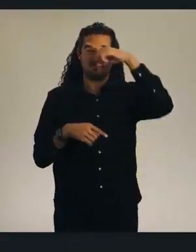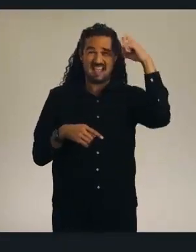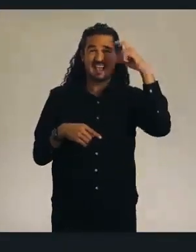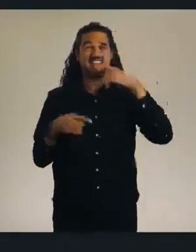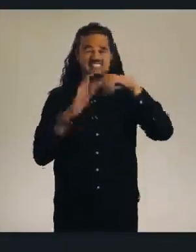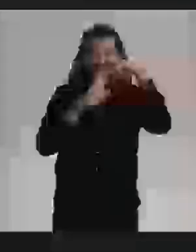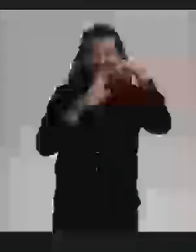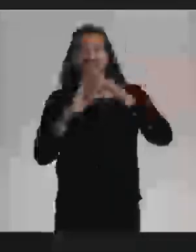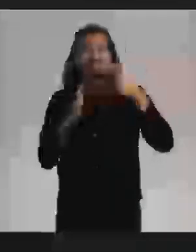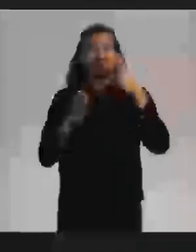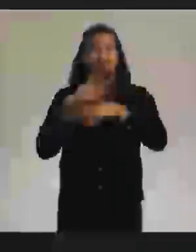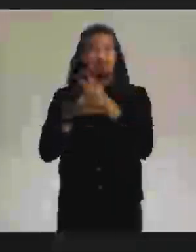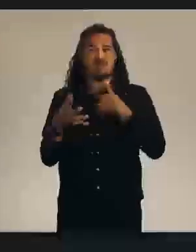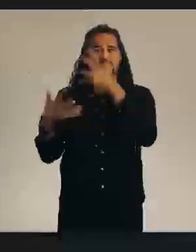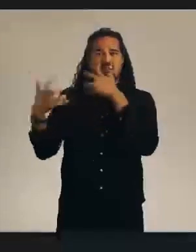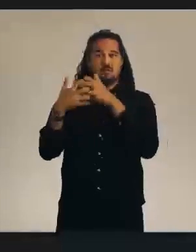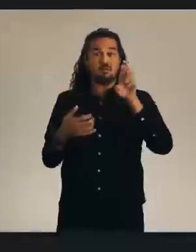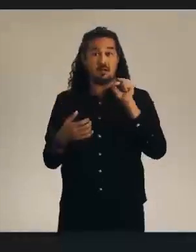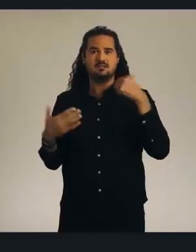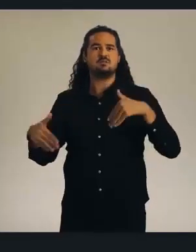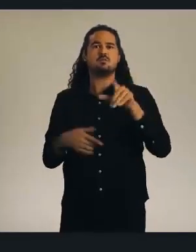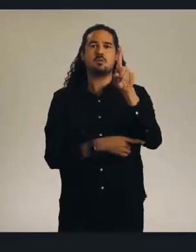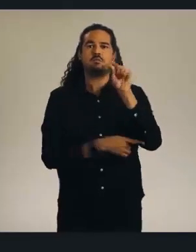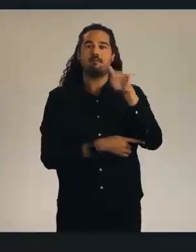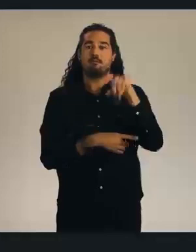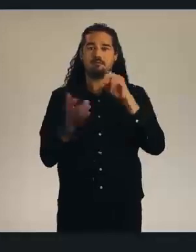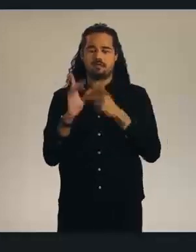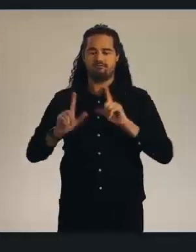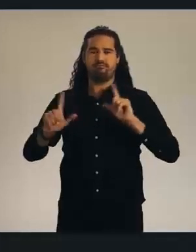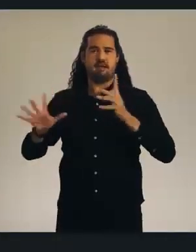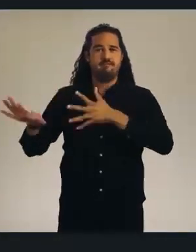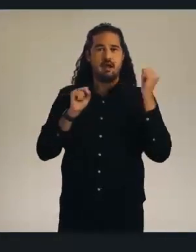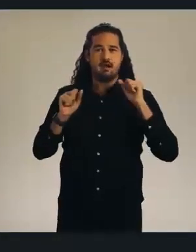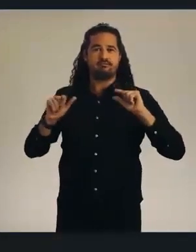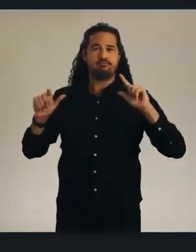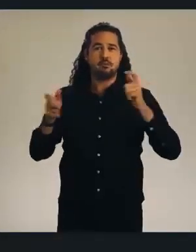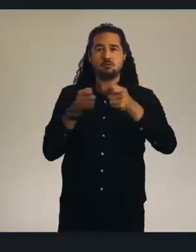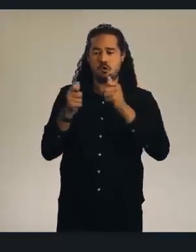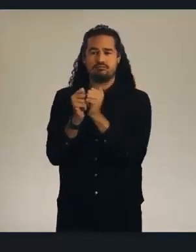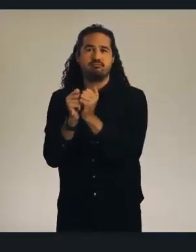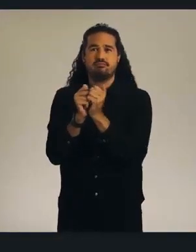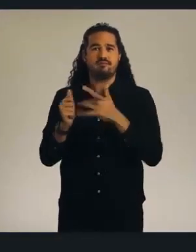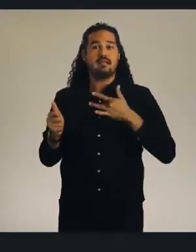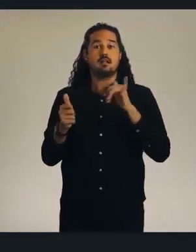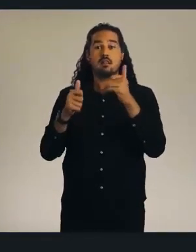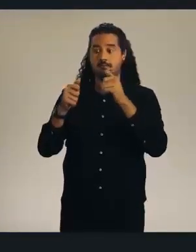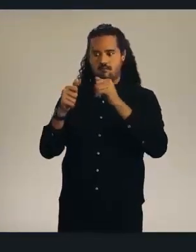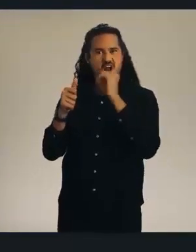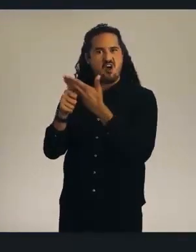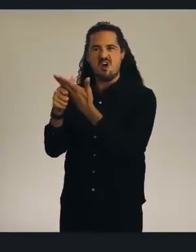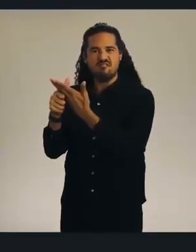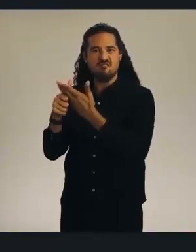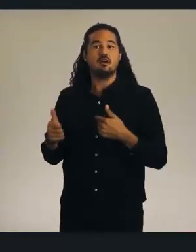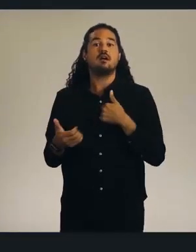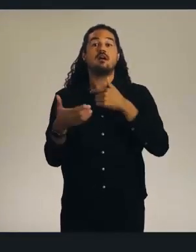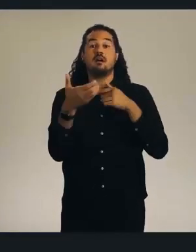of the 120 frames per second, you can get perfect response time. It's about the refresh rate, it's about the controls. It's almost like your fingers are glued to the screen. A device like this changes the game for artists everywhere. With ProMotion, it means